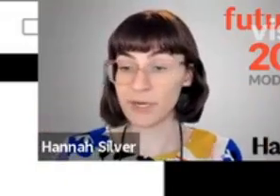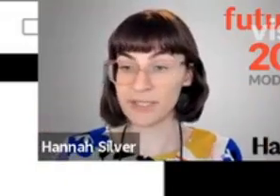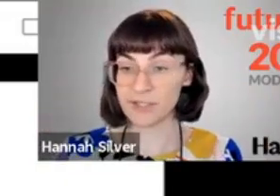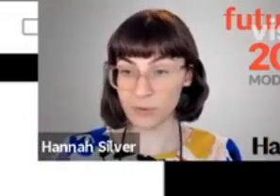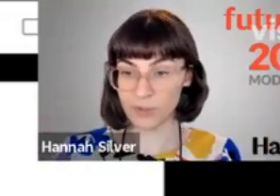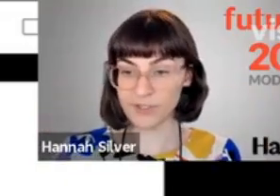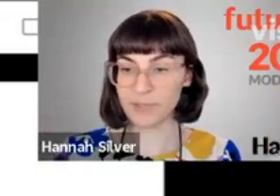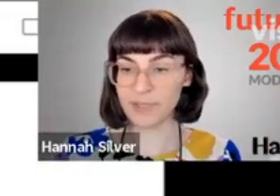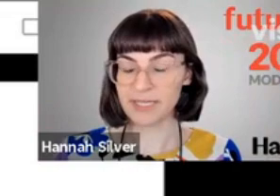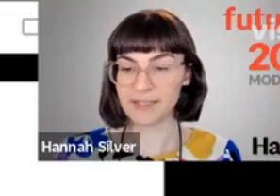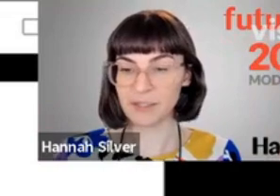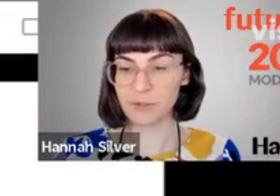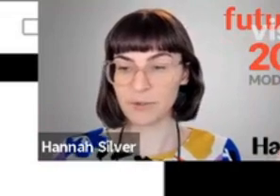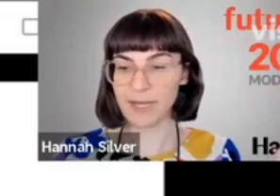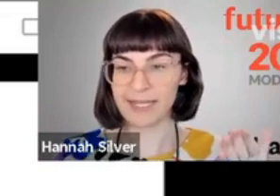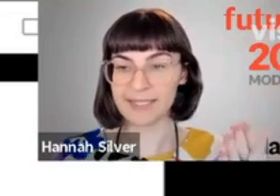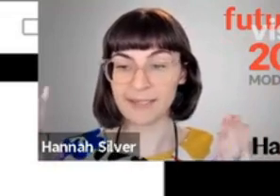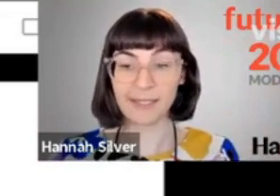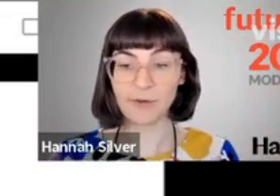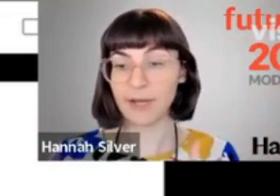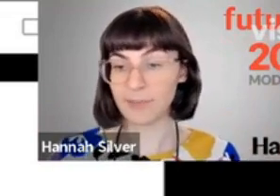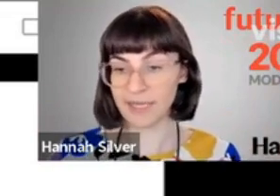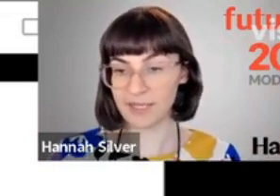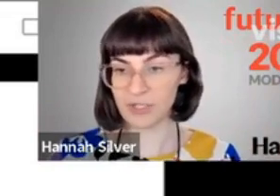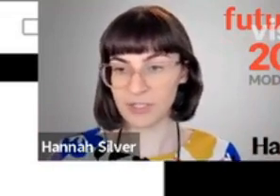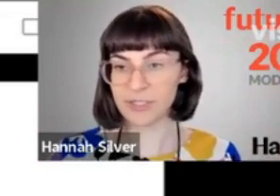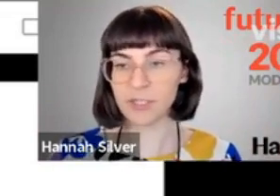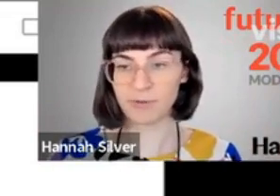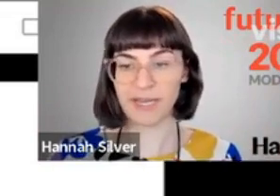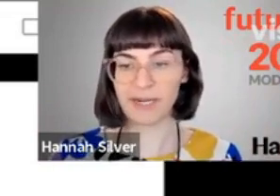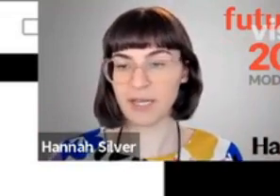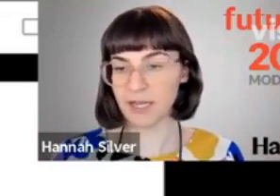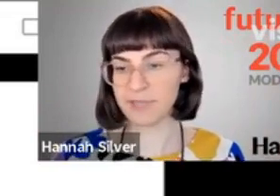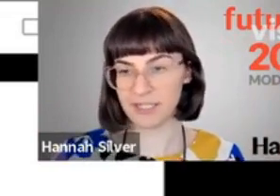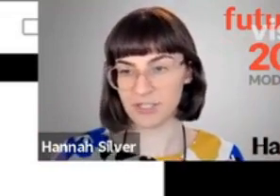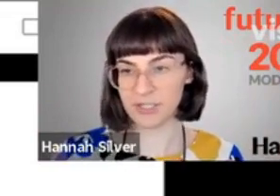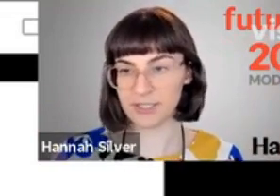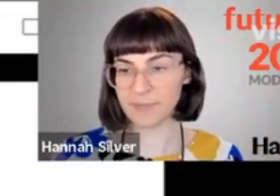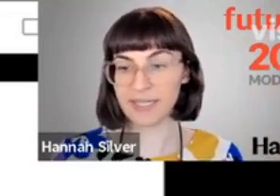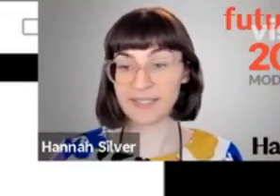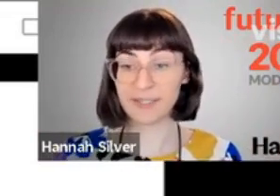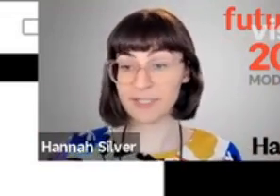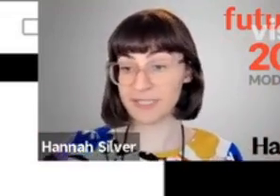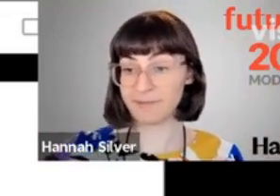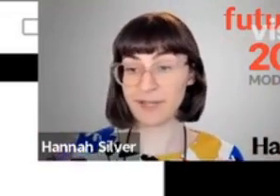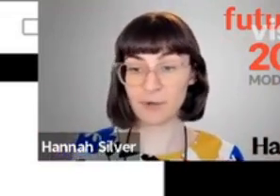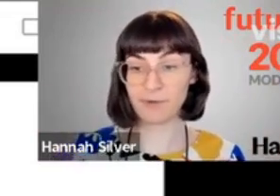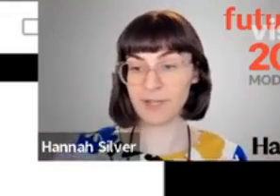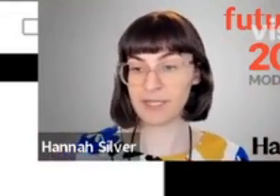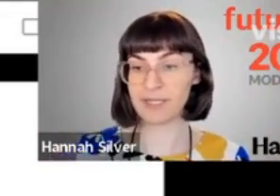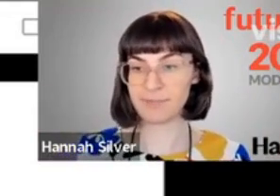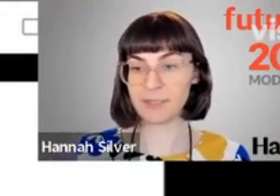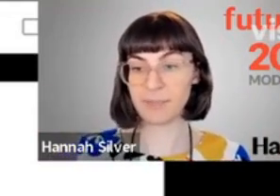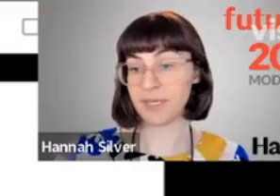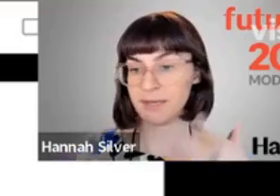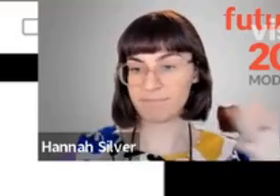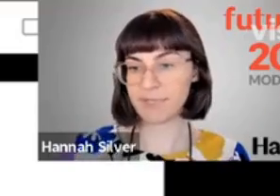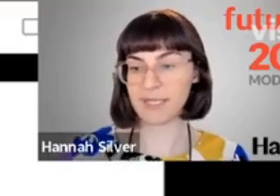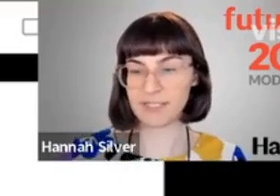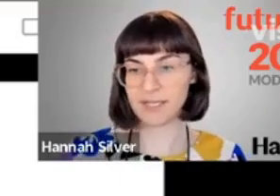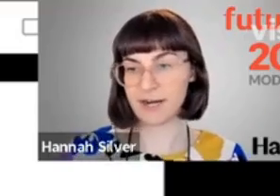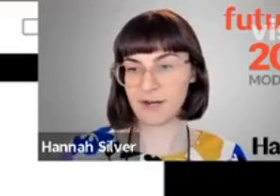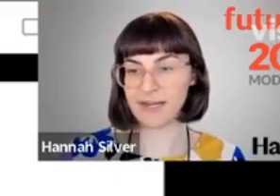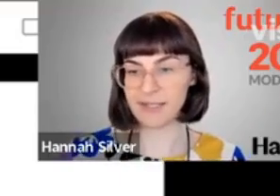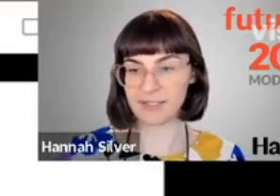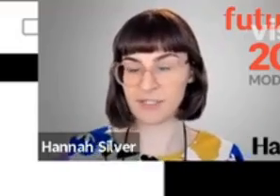folks who are in school, so PSU has a legal obligation to provide accommodations because they receive federal funding to be